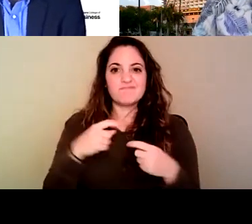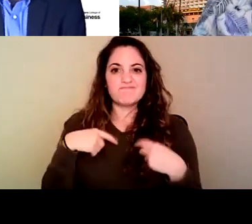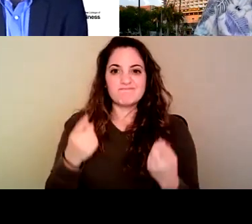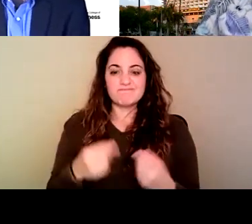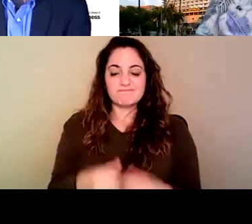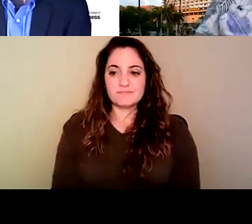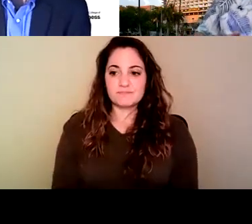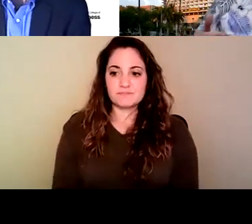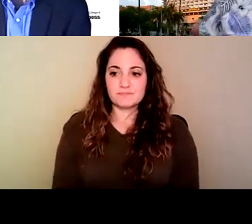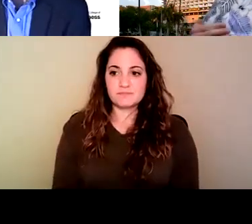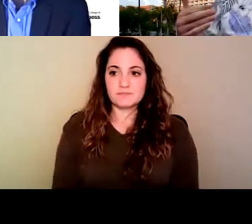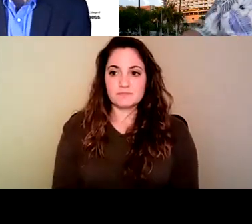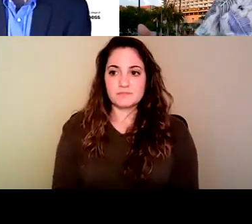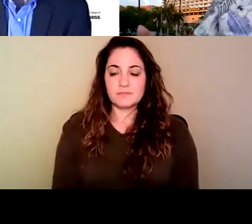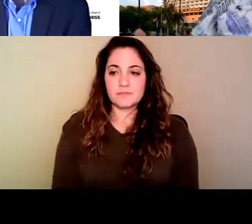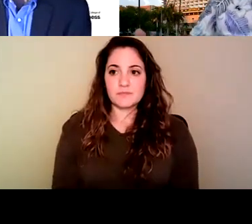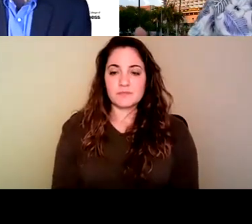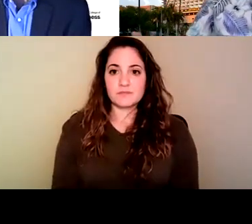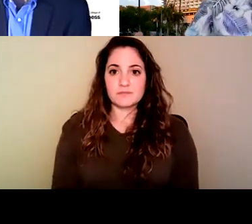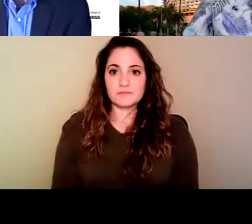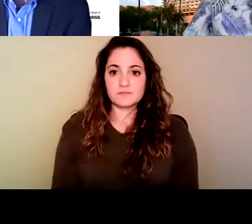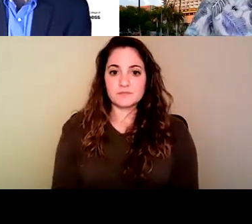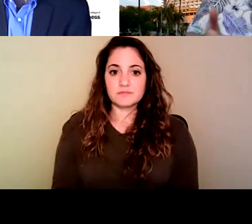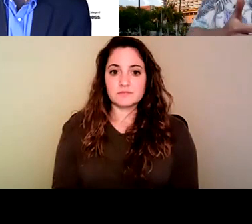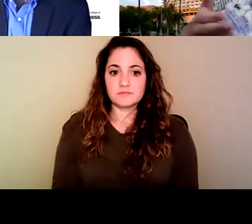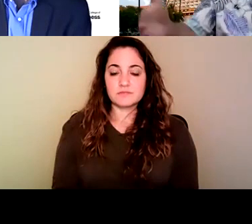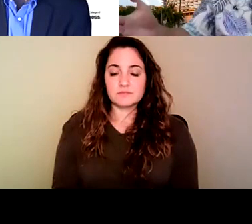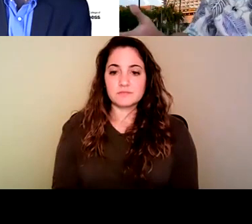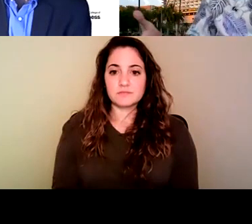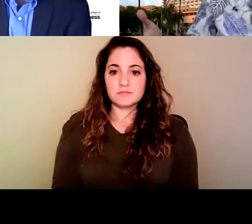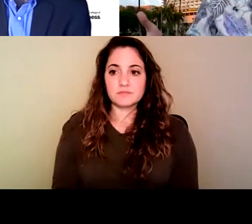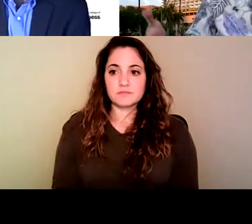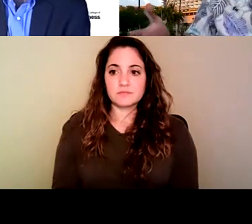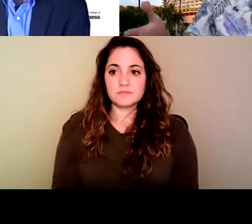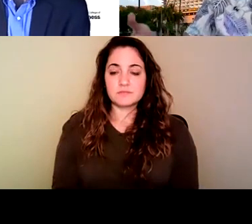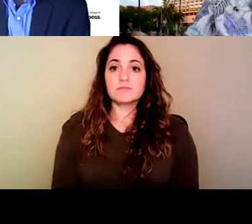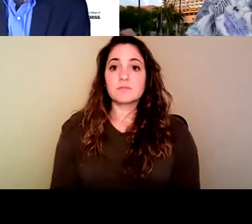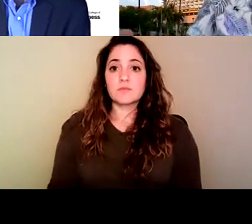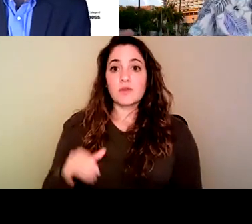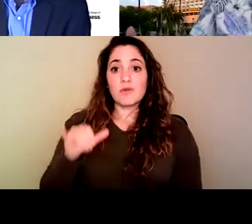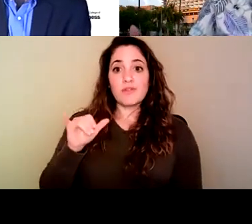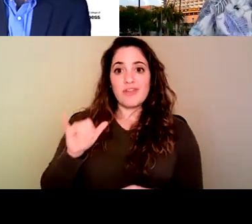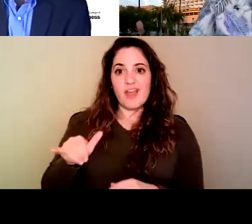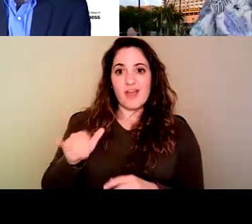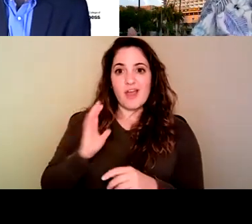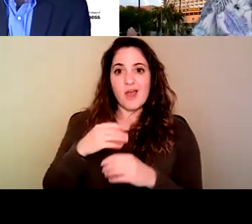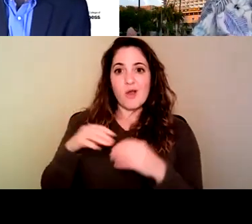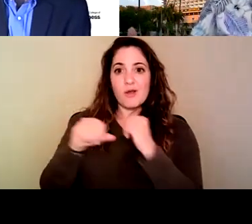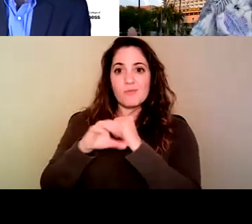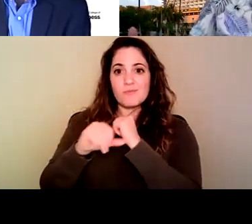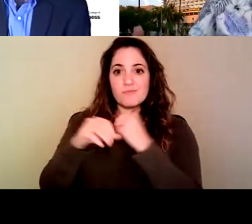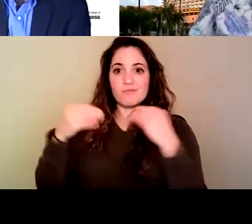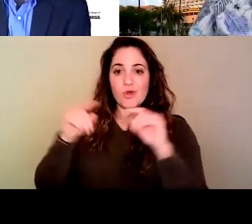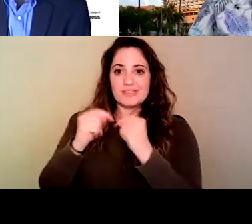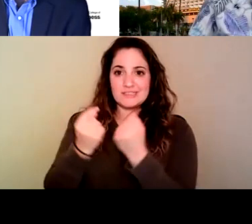So we get that out into our marketing foray. We communicate very closely with